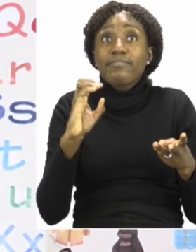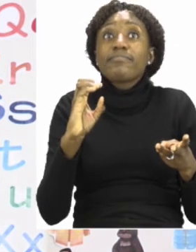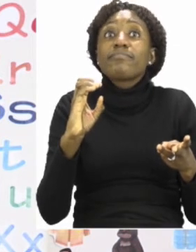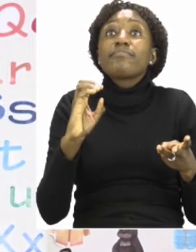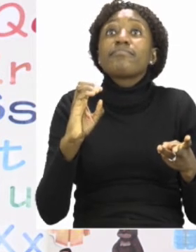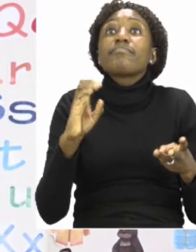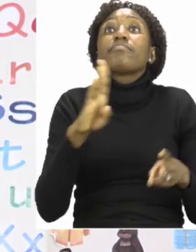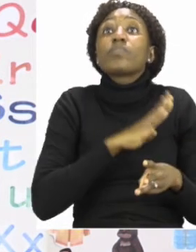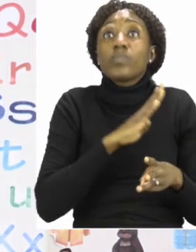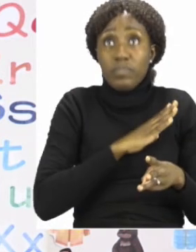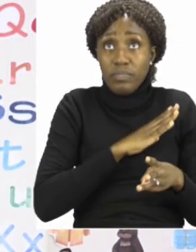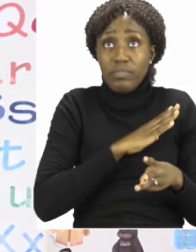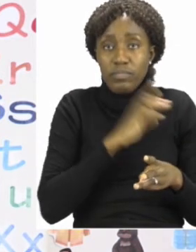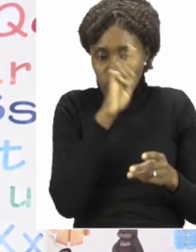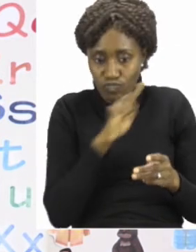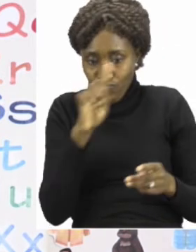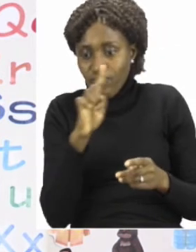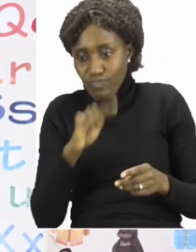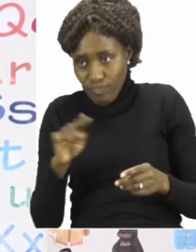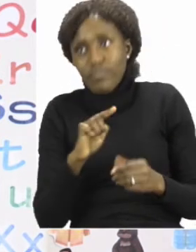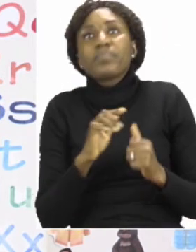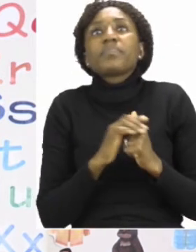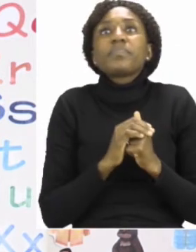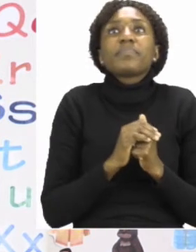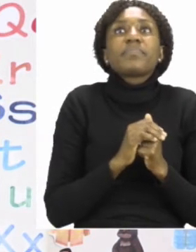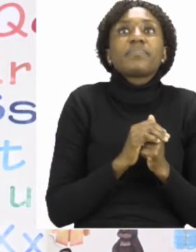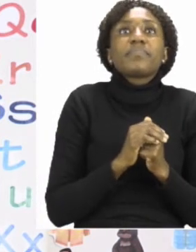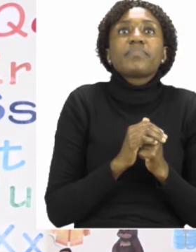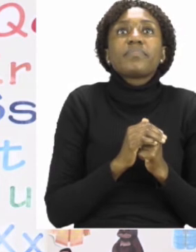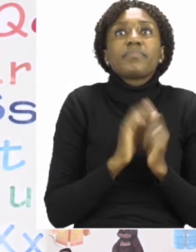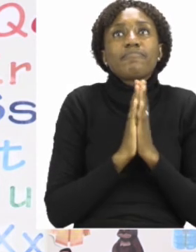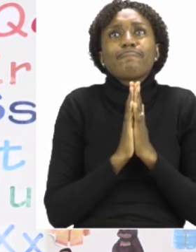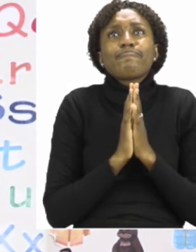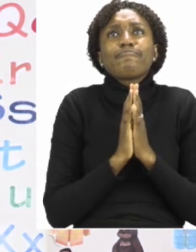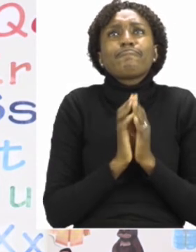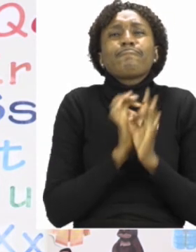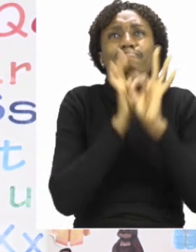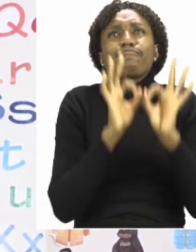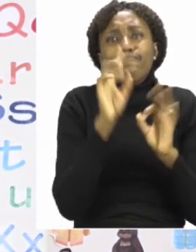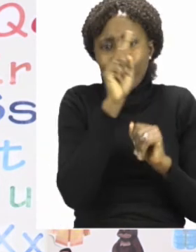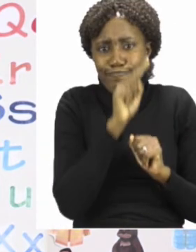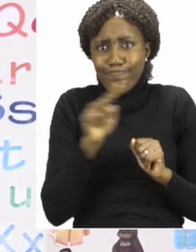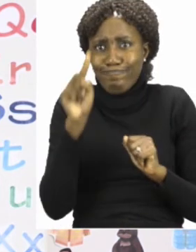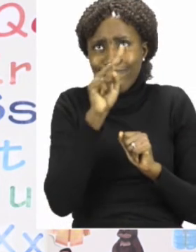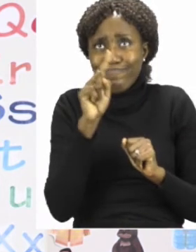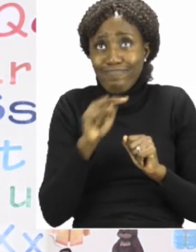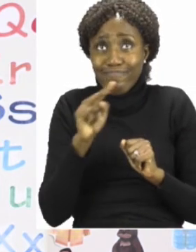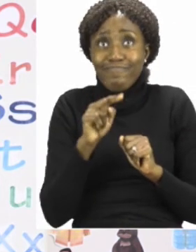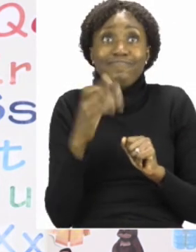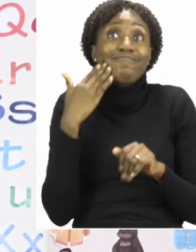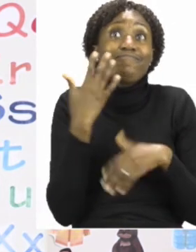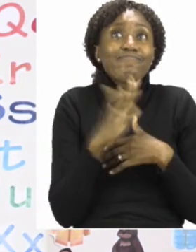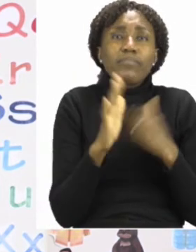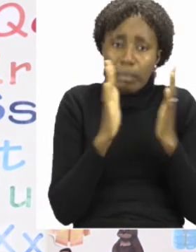coin will use brown. Circle neatly for each of them. Then when you're done,